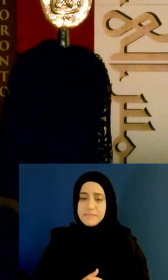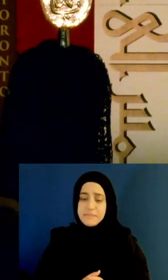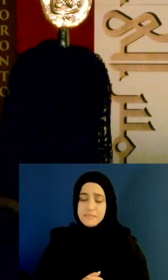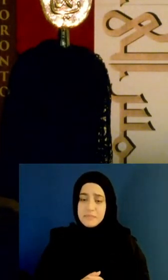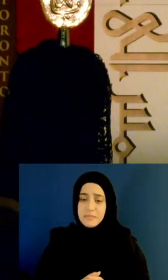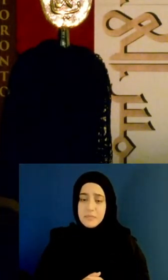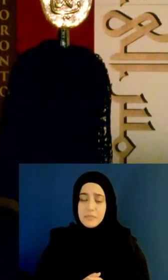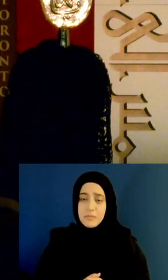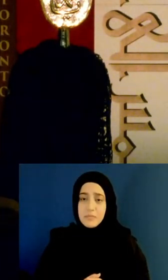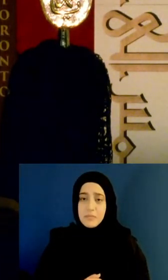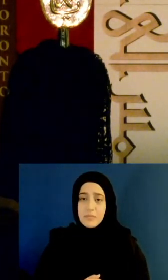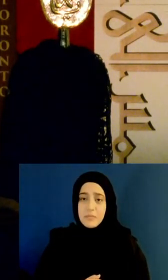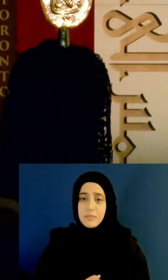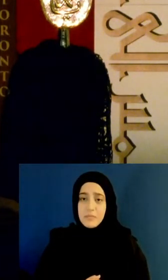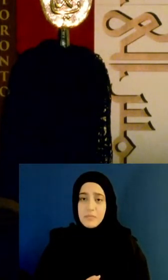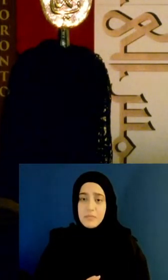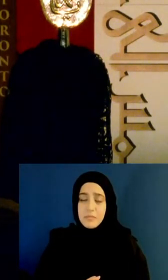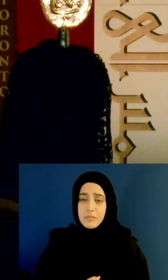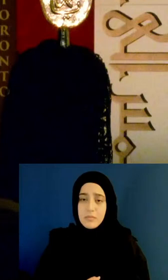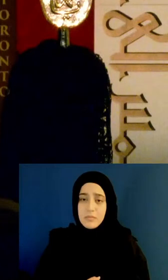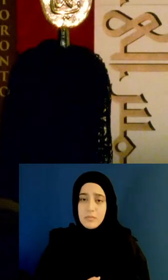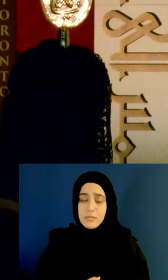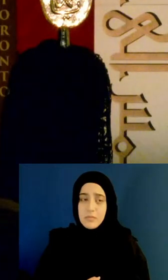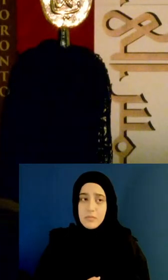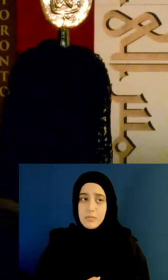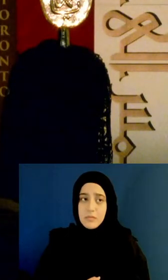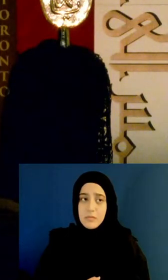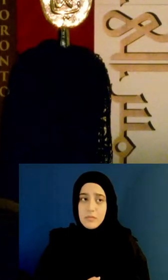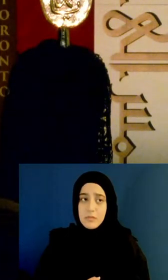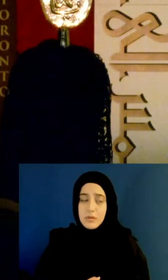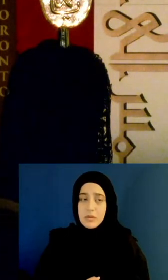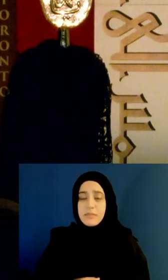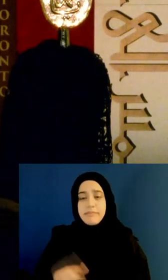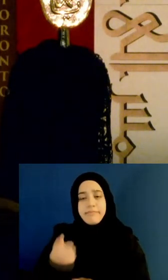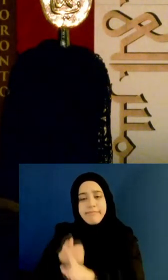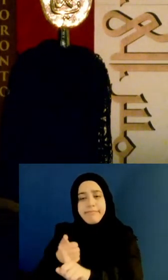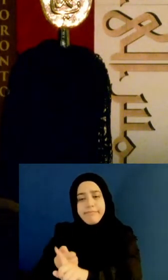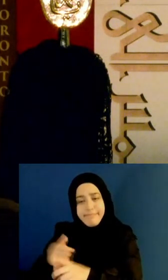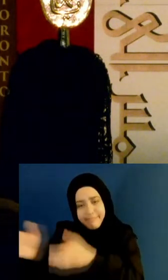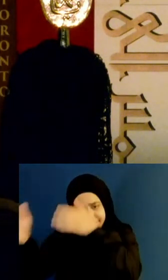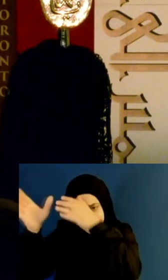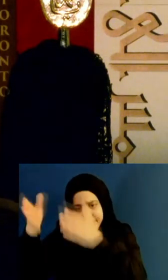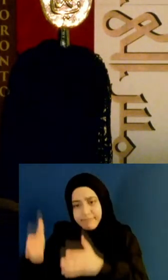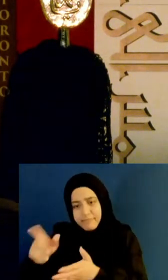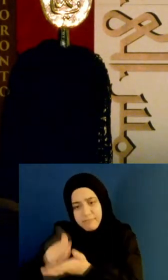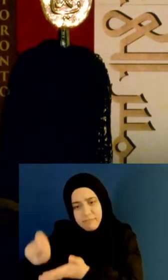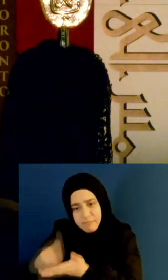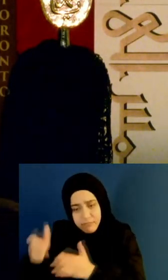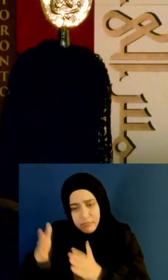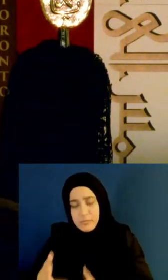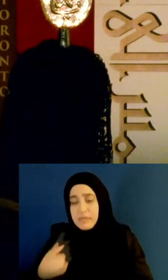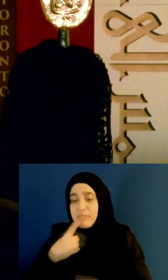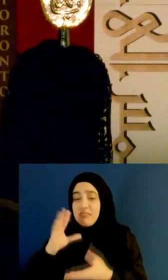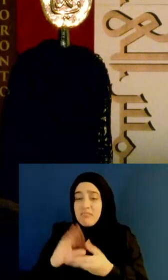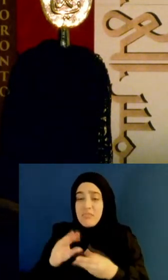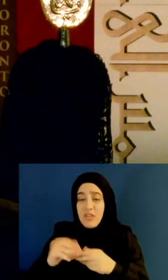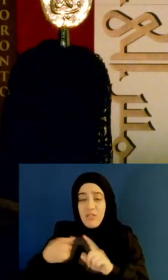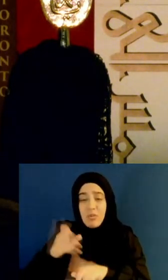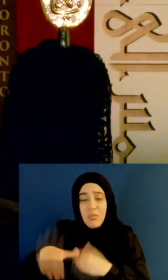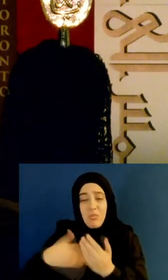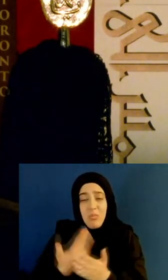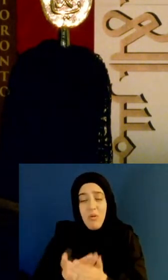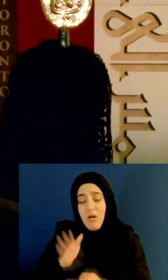Sheikh Mahdi Mazandarani mentions that from all the difficulties Sayyid al-Shuhada experienced on the day